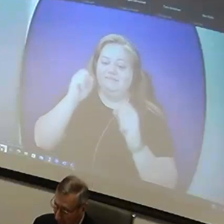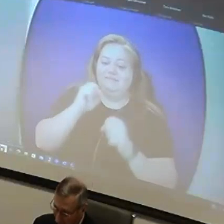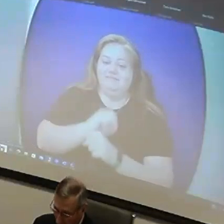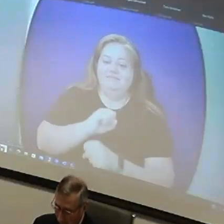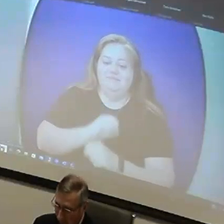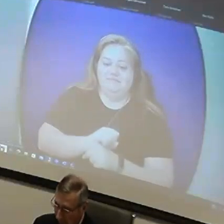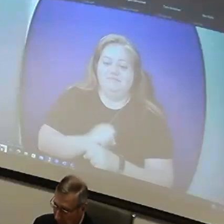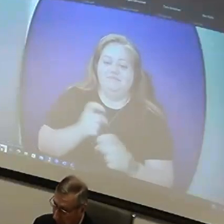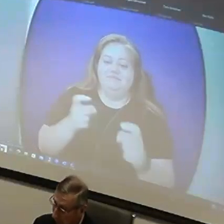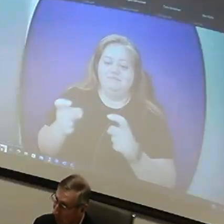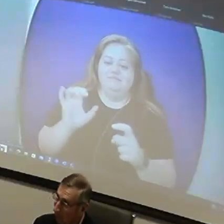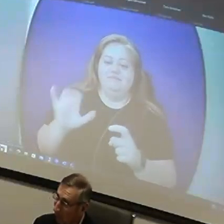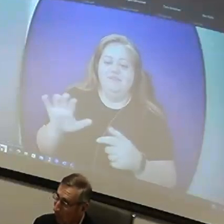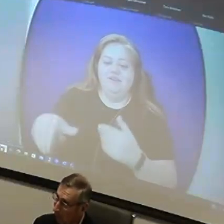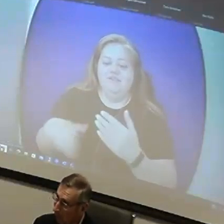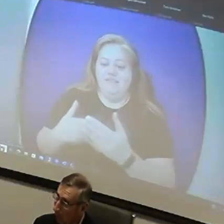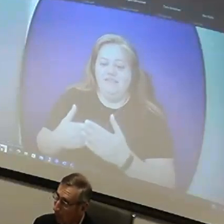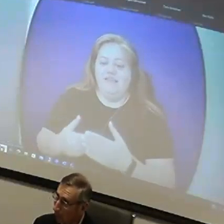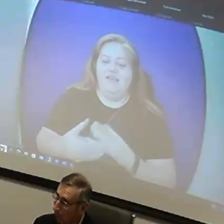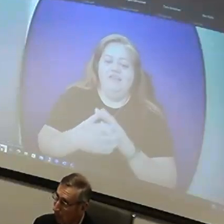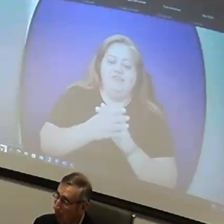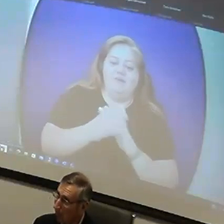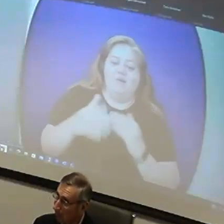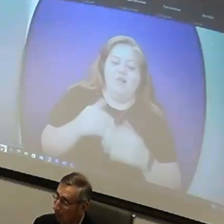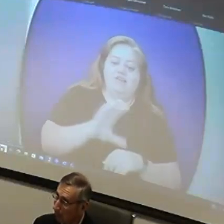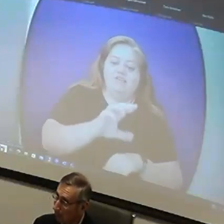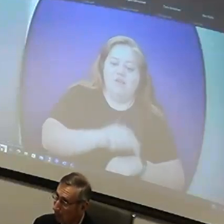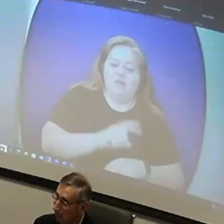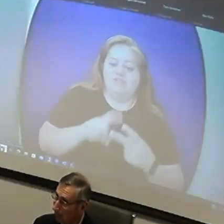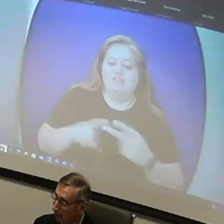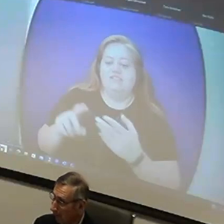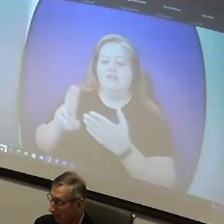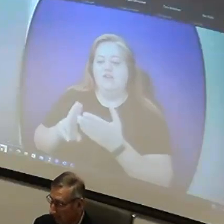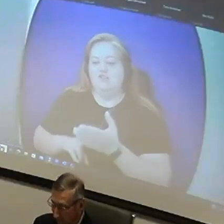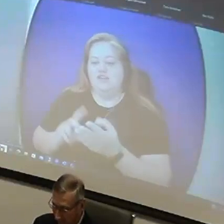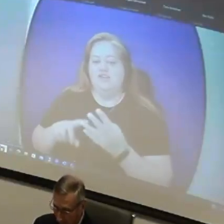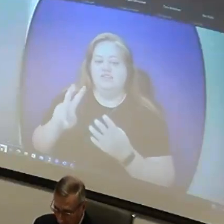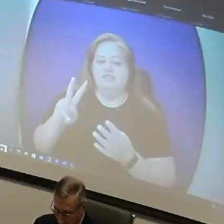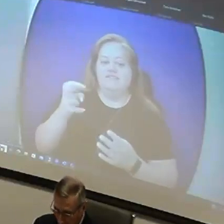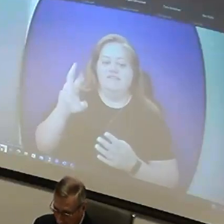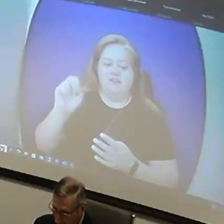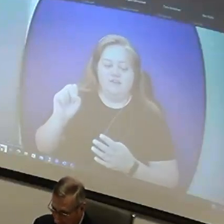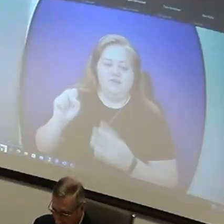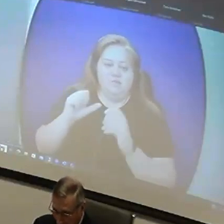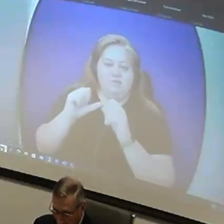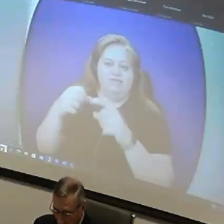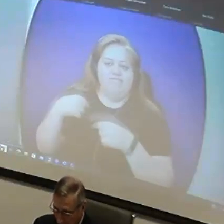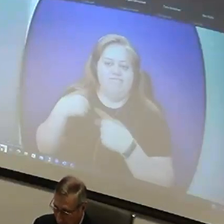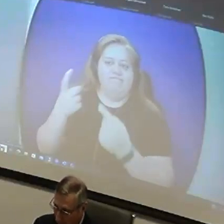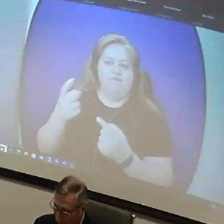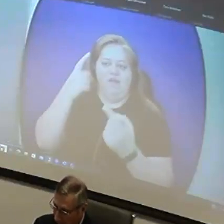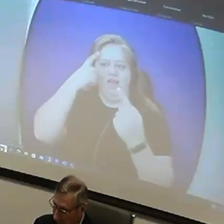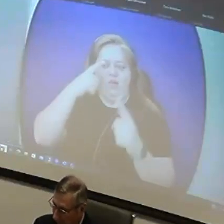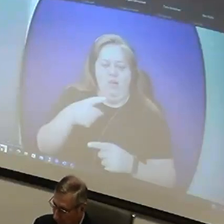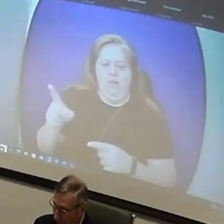that. Congratulations to our consultants, to our contractors, to all our vendors who contribute that. I agree with those comments. You know, people woke up